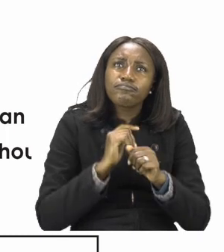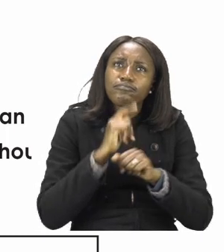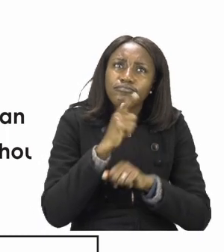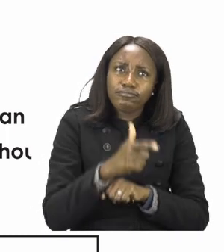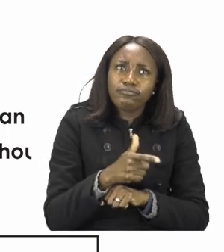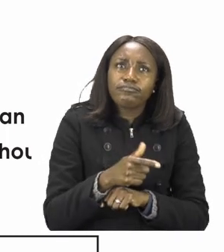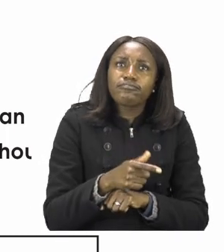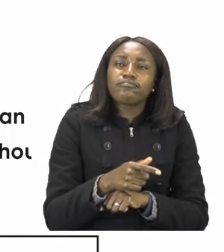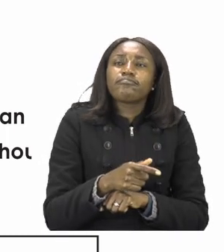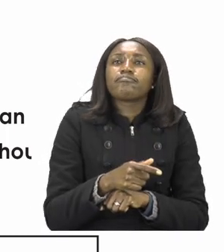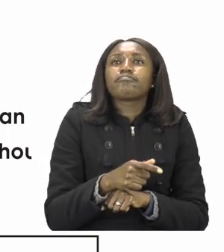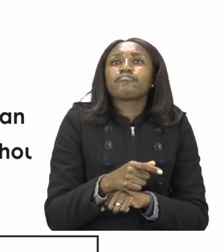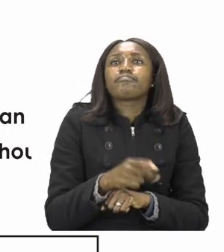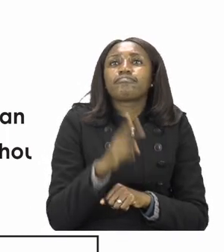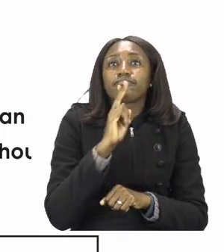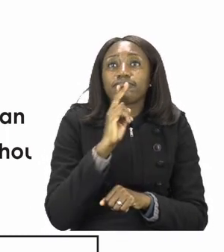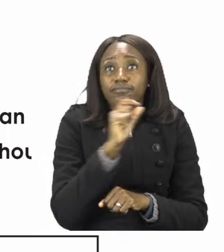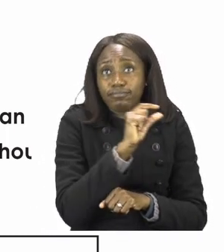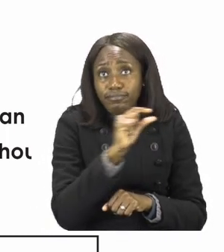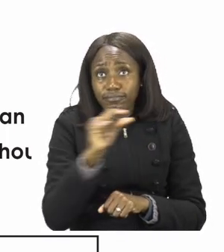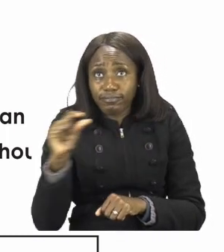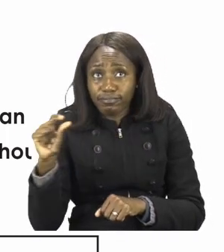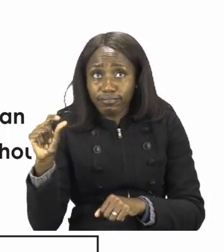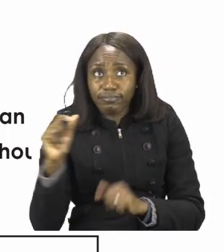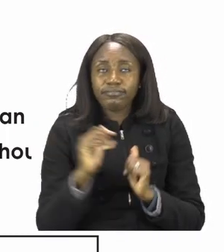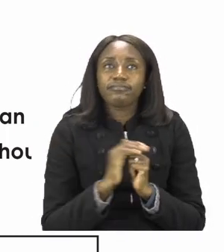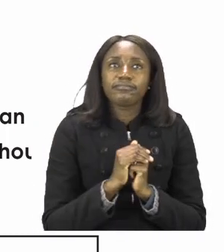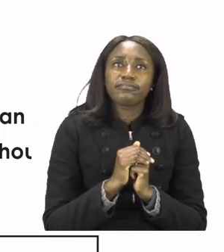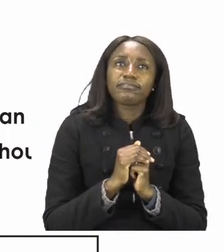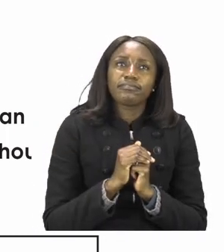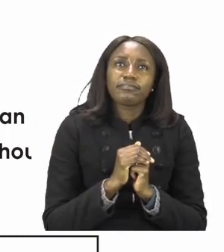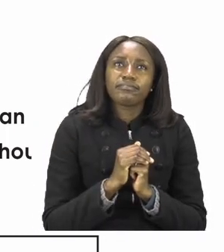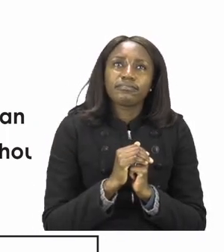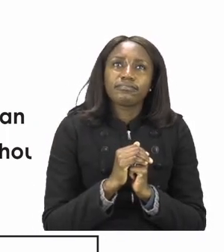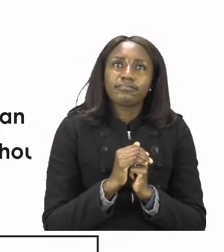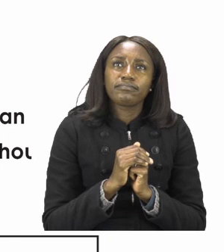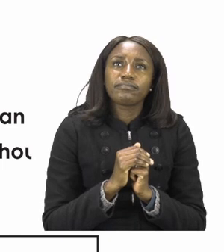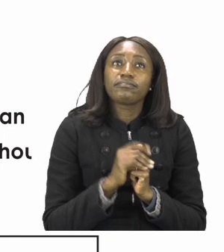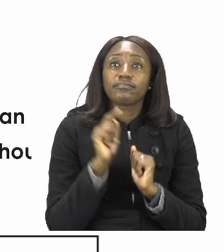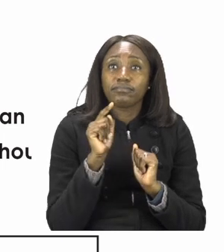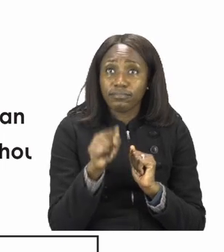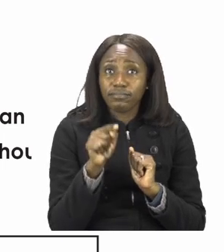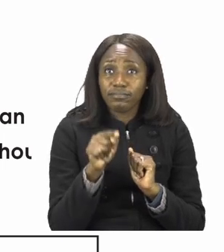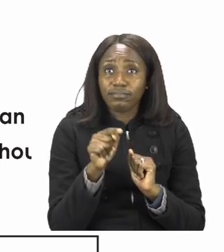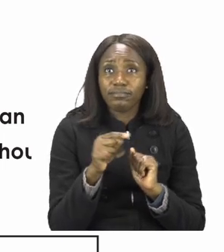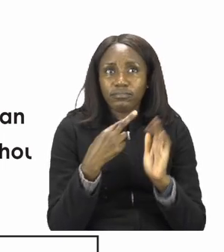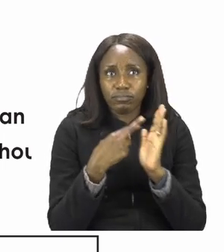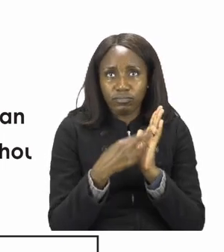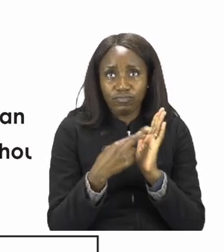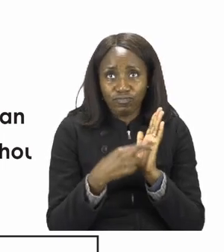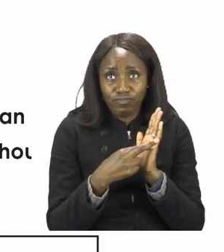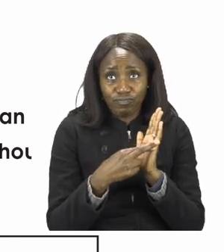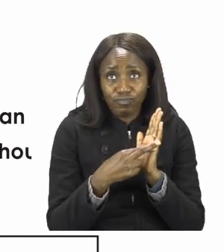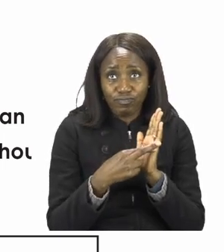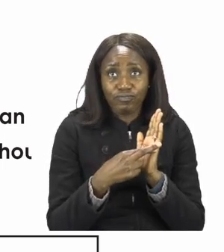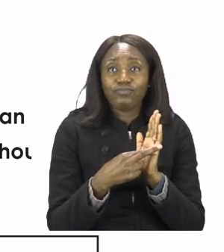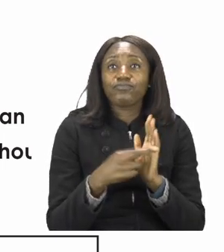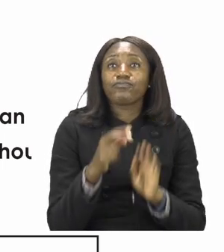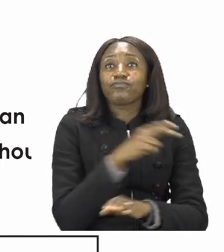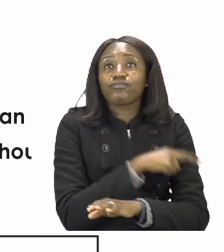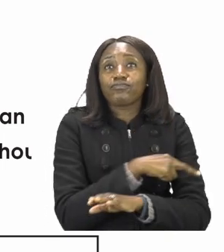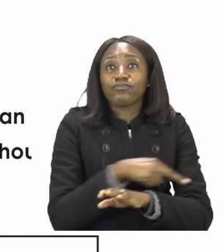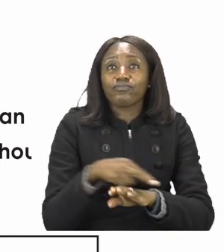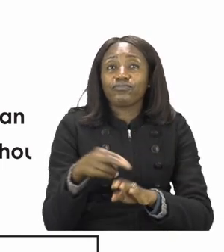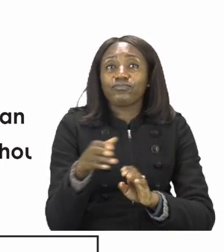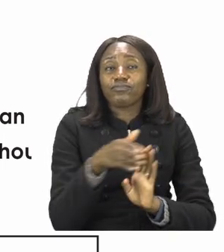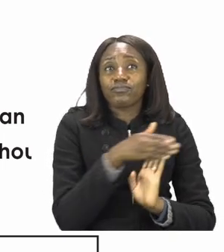below. In this case, these are the rules we need to follow for road safety. We